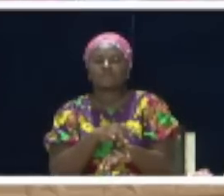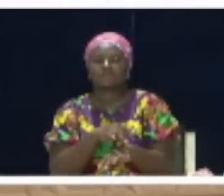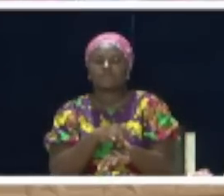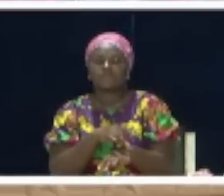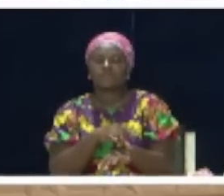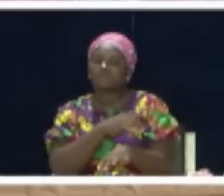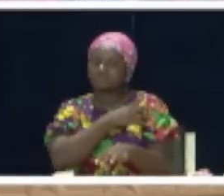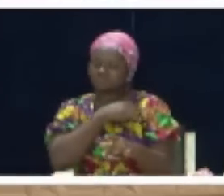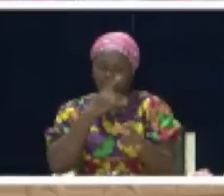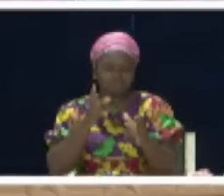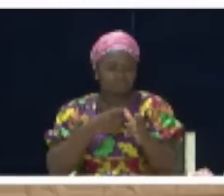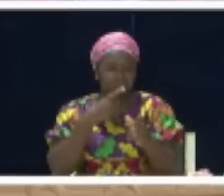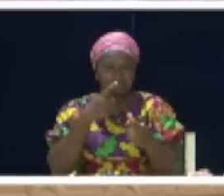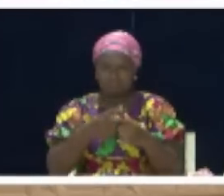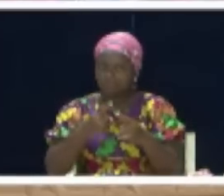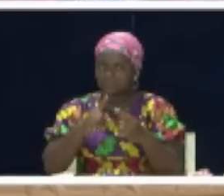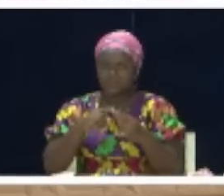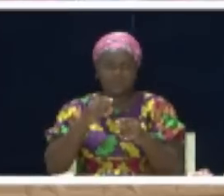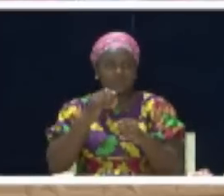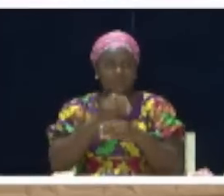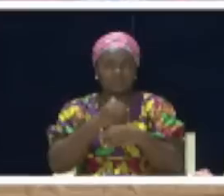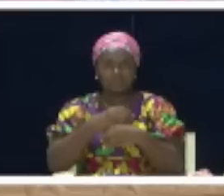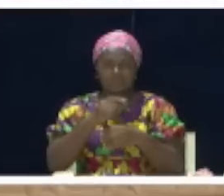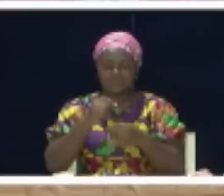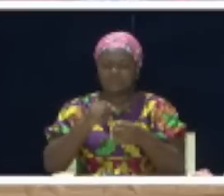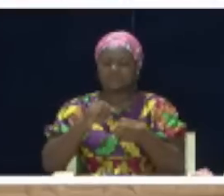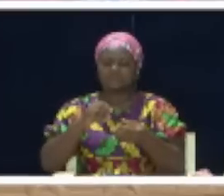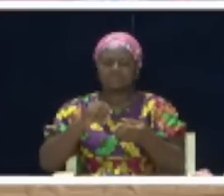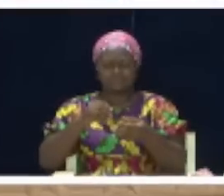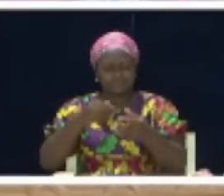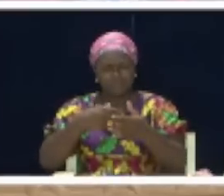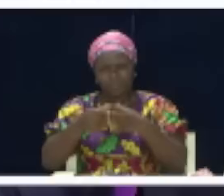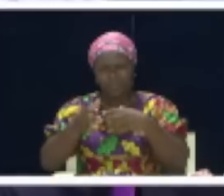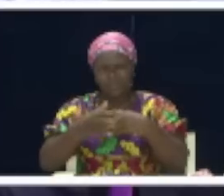And then to make the matter even more complicated,